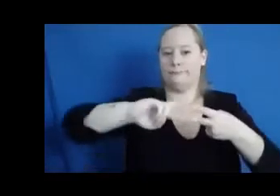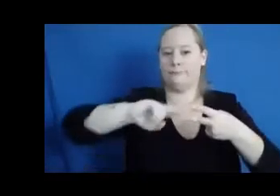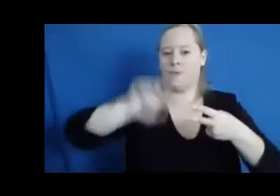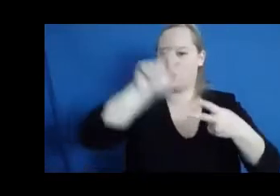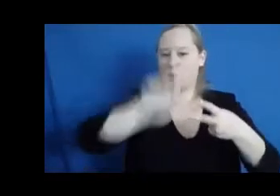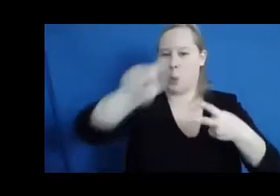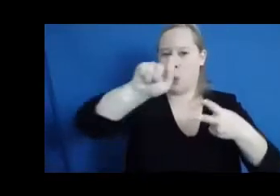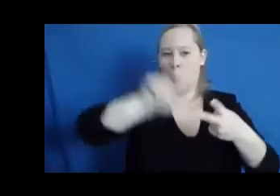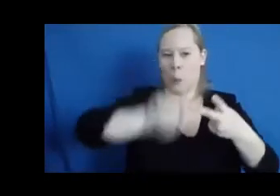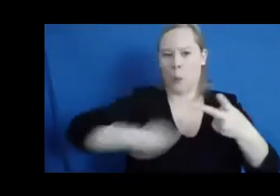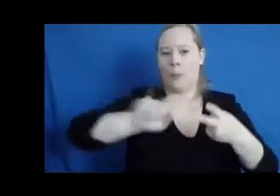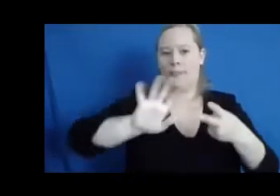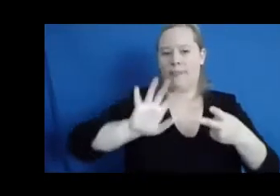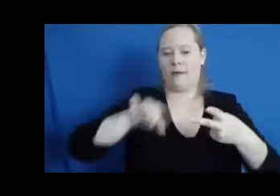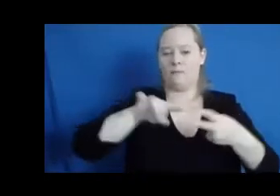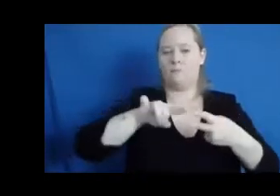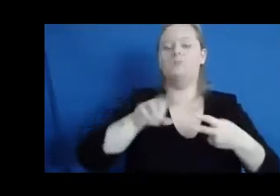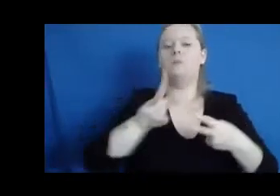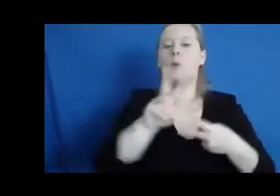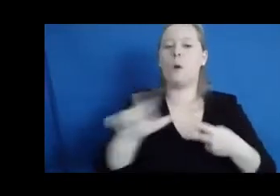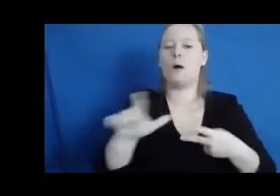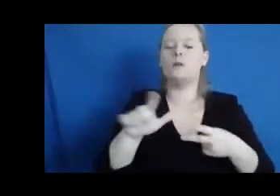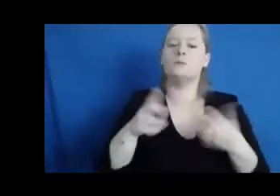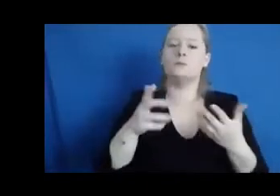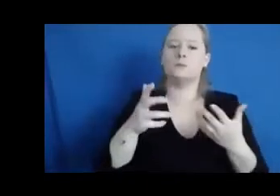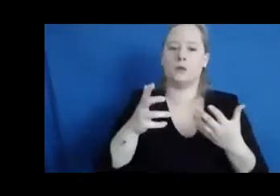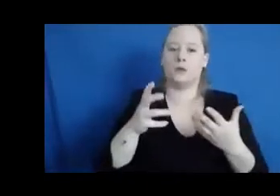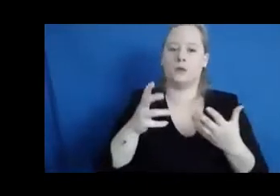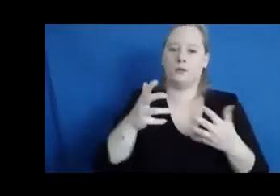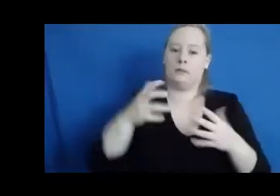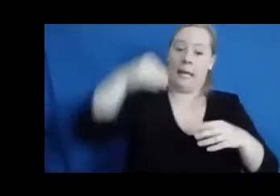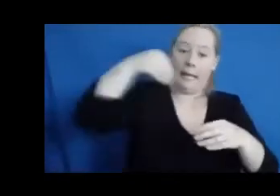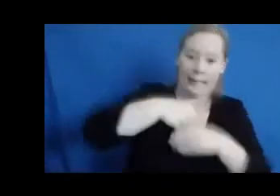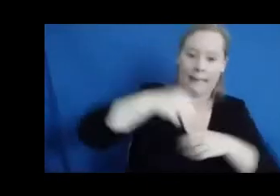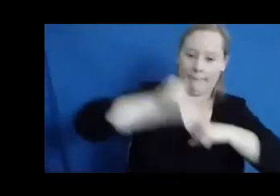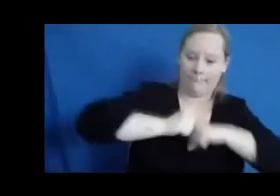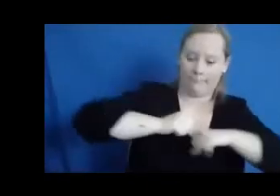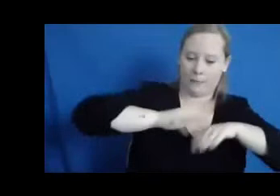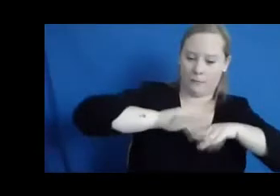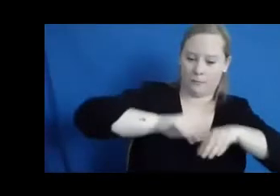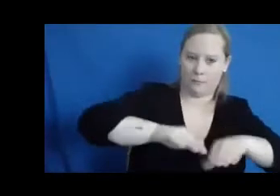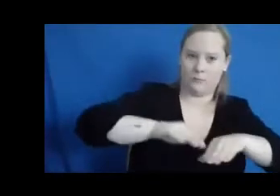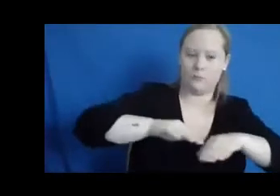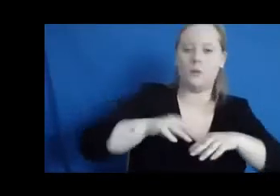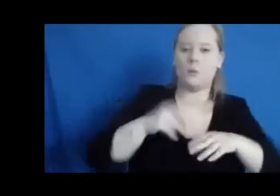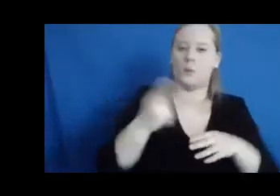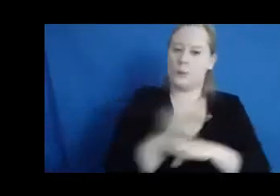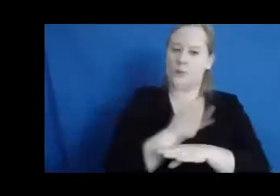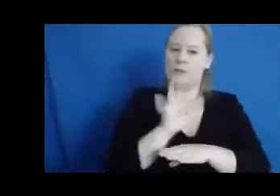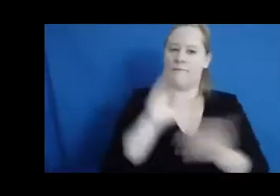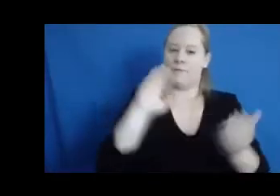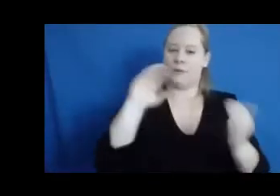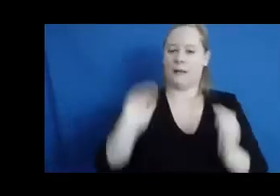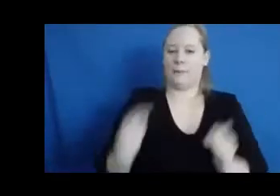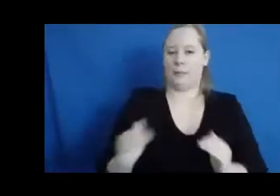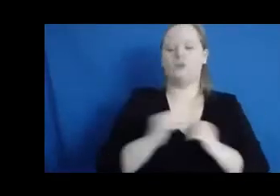Those are wells that were completed in the bedrock. So we were able to use those as end member comparisons to